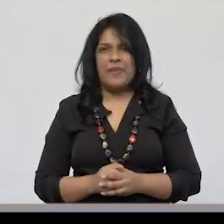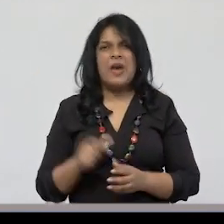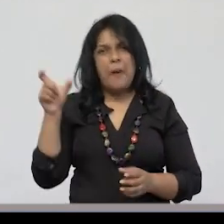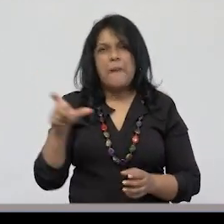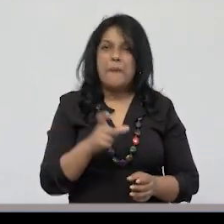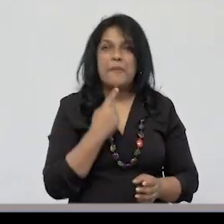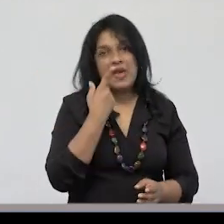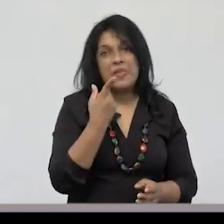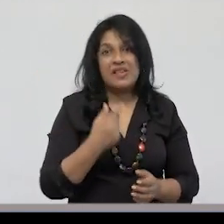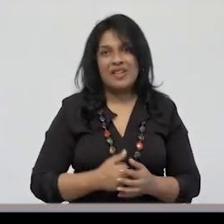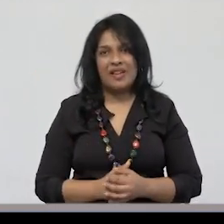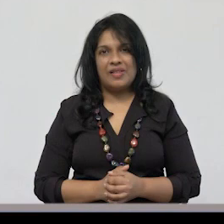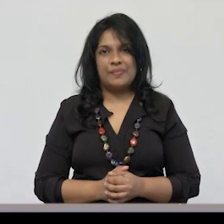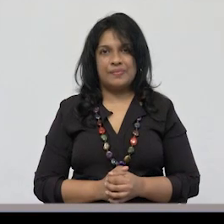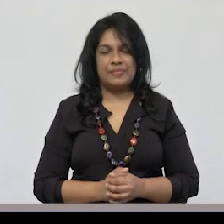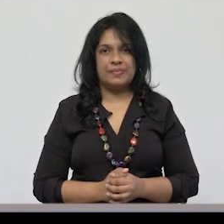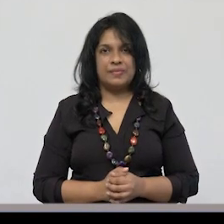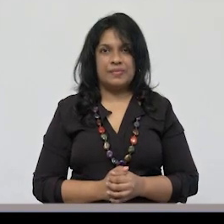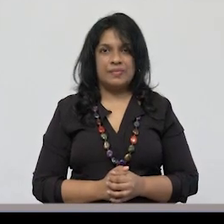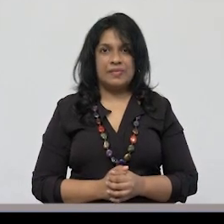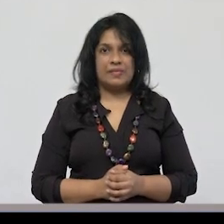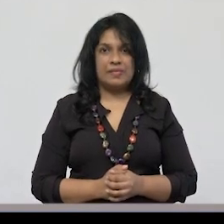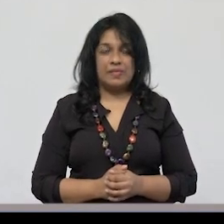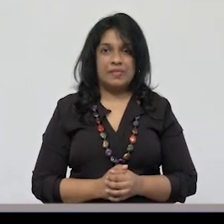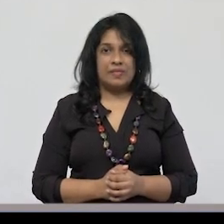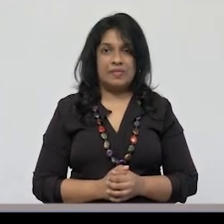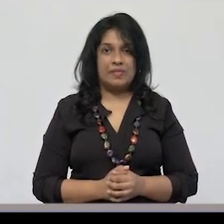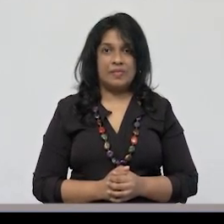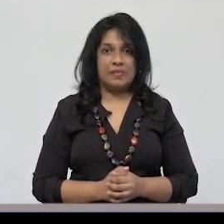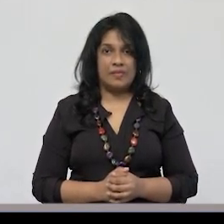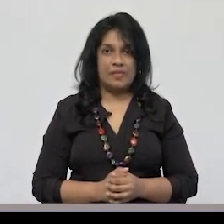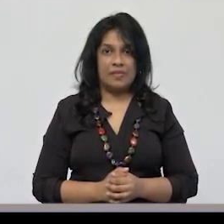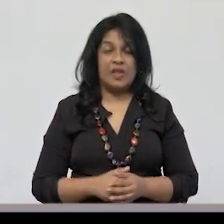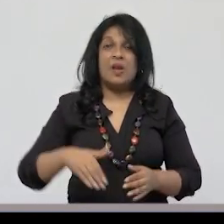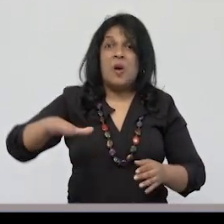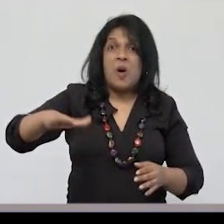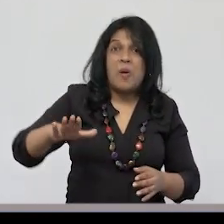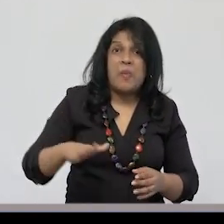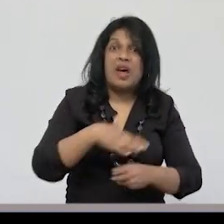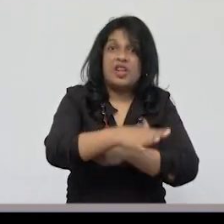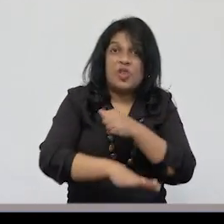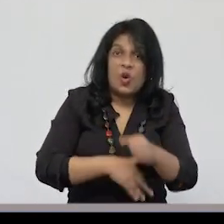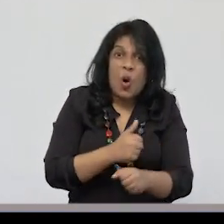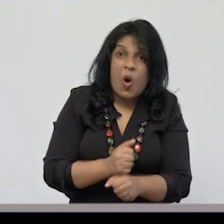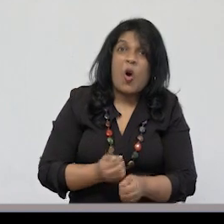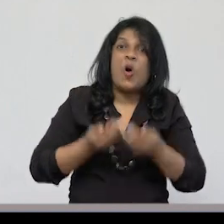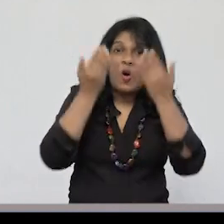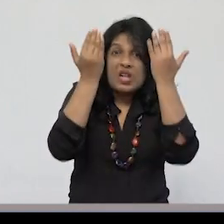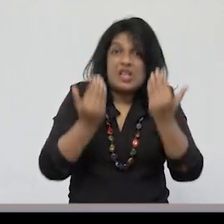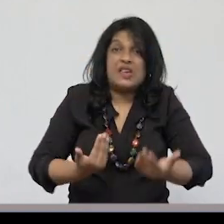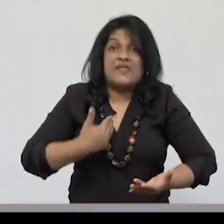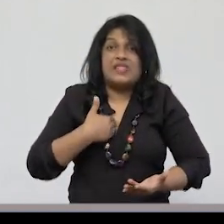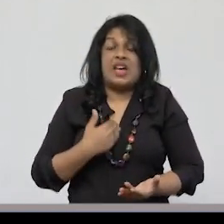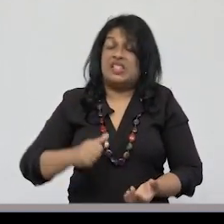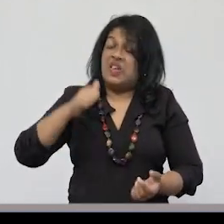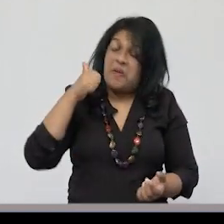have mental health. You will have great rest. You will have peace that passes